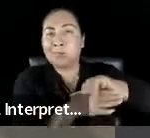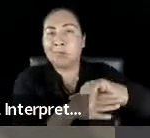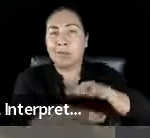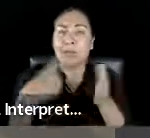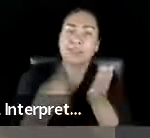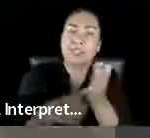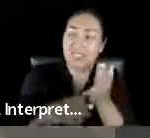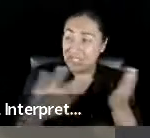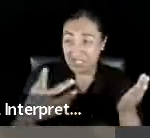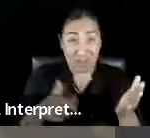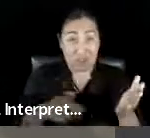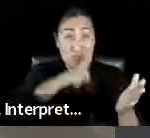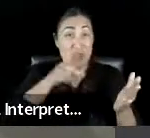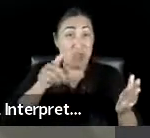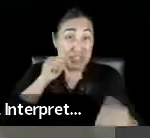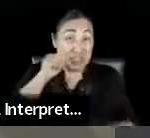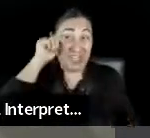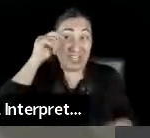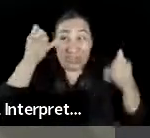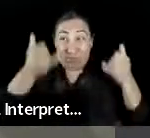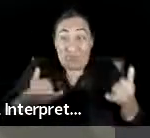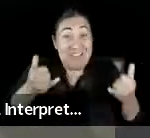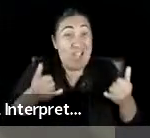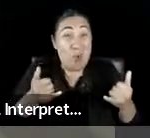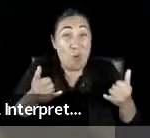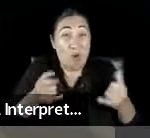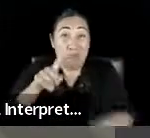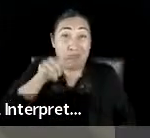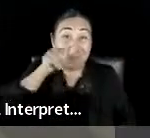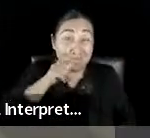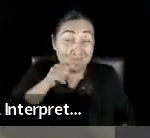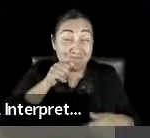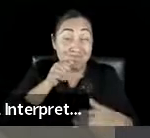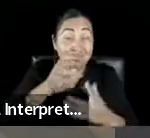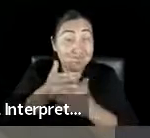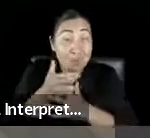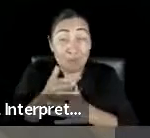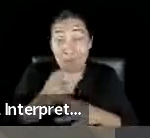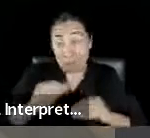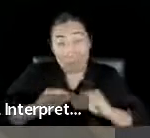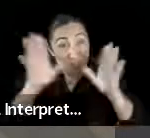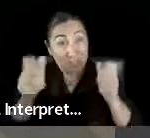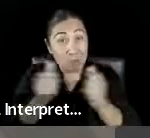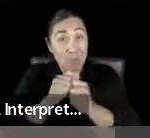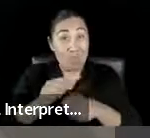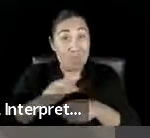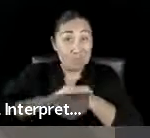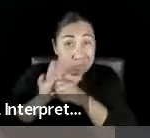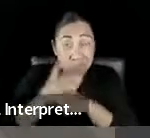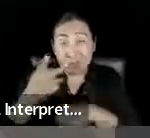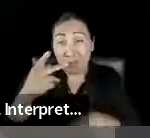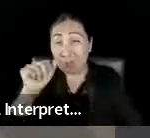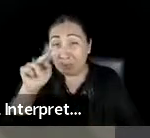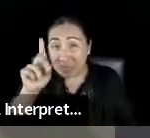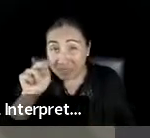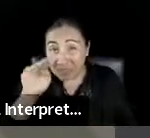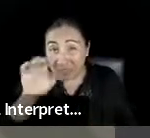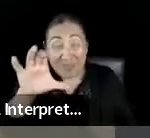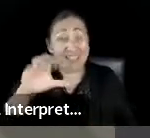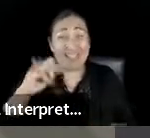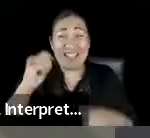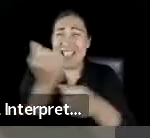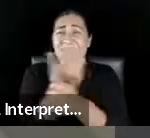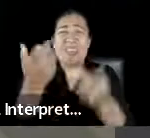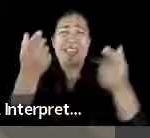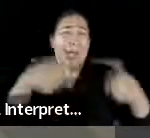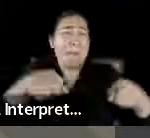that real teenagers right now are dealing with. And obviously with the pandemic and with all of the things that are happening in the